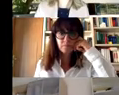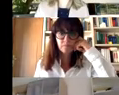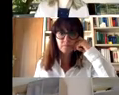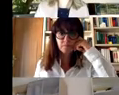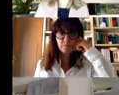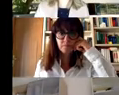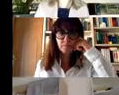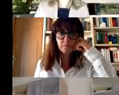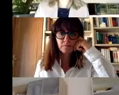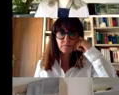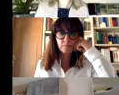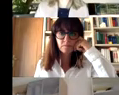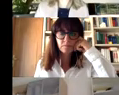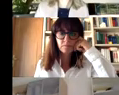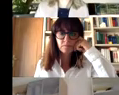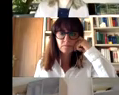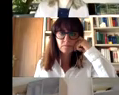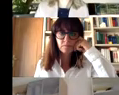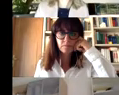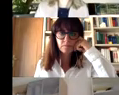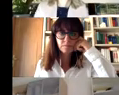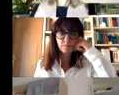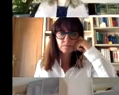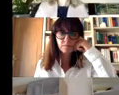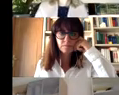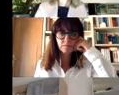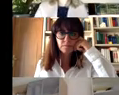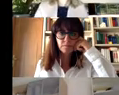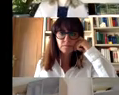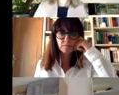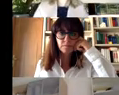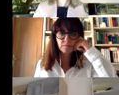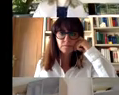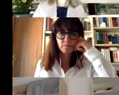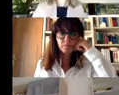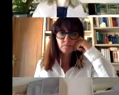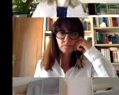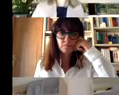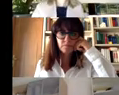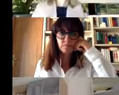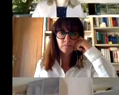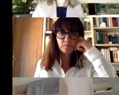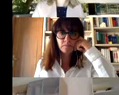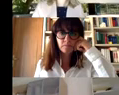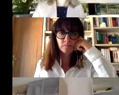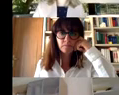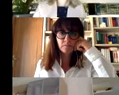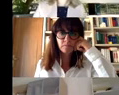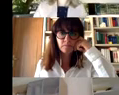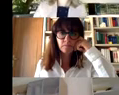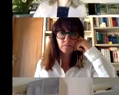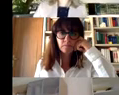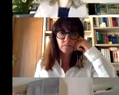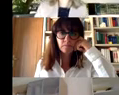2018 and identifies five main areas of intervention that are particularly sensitive as Italy is